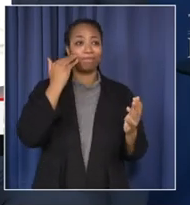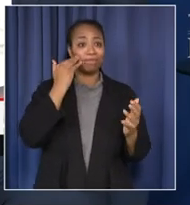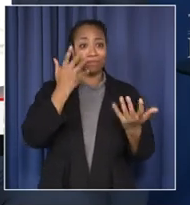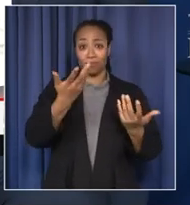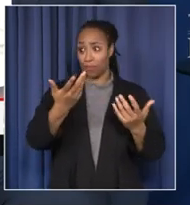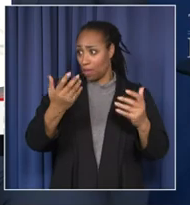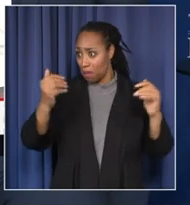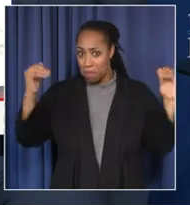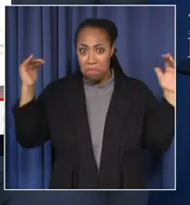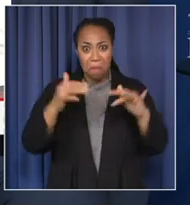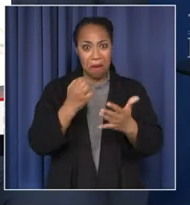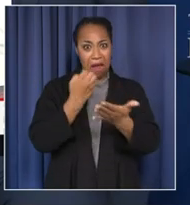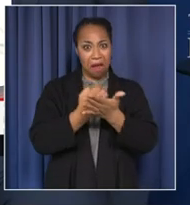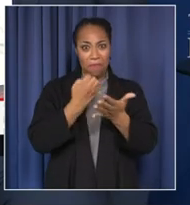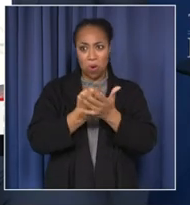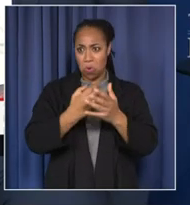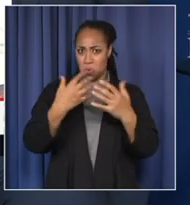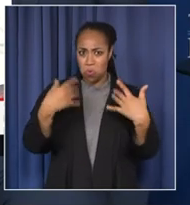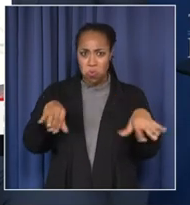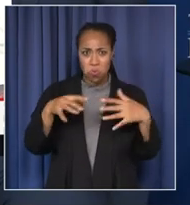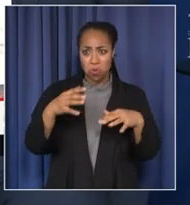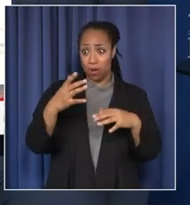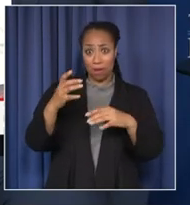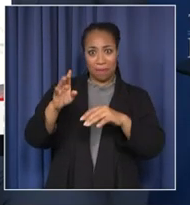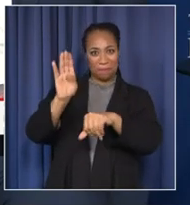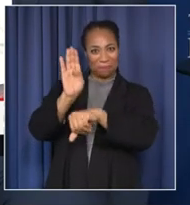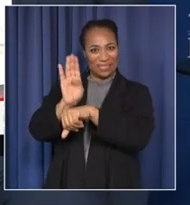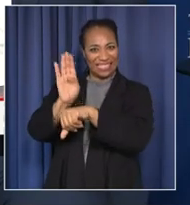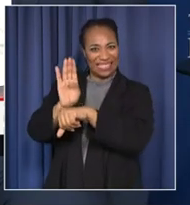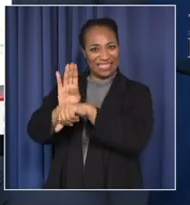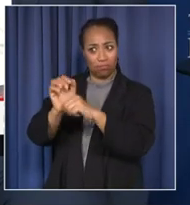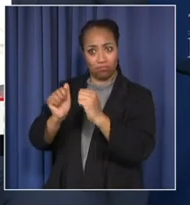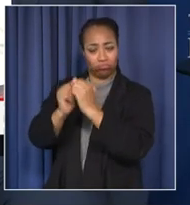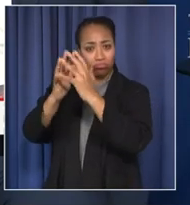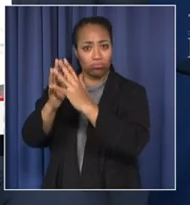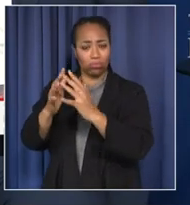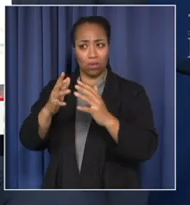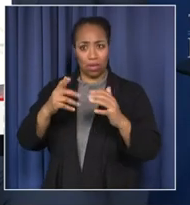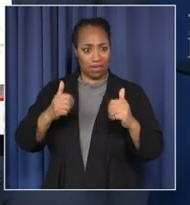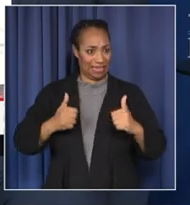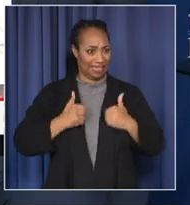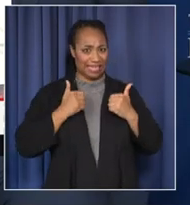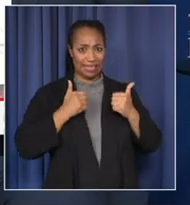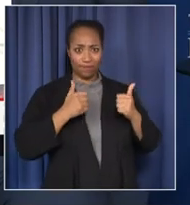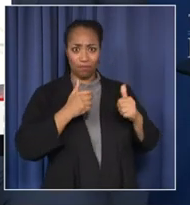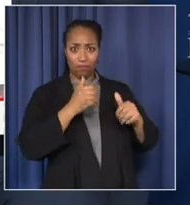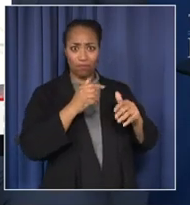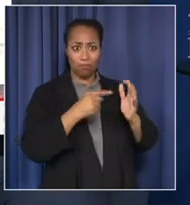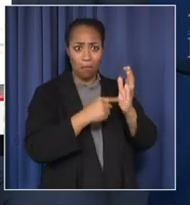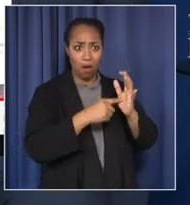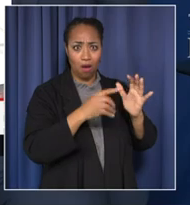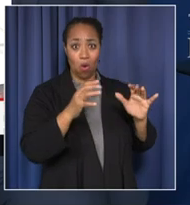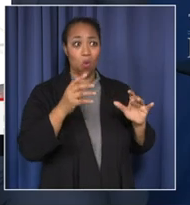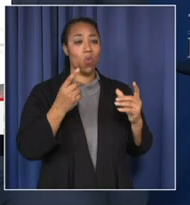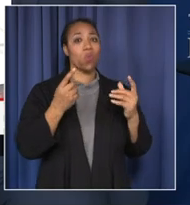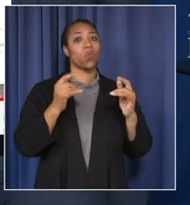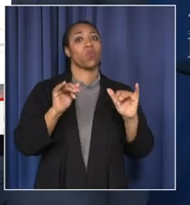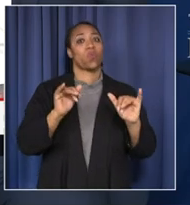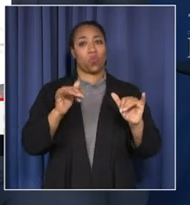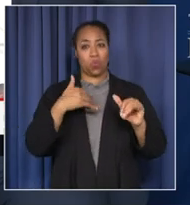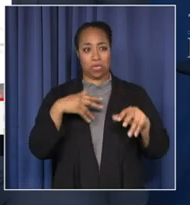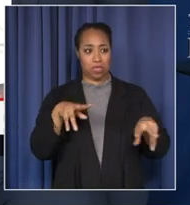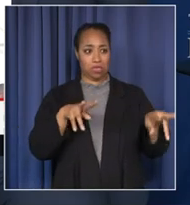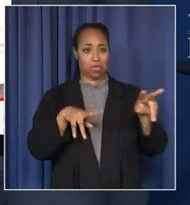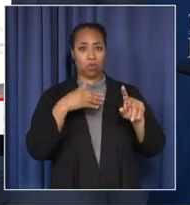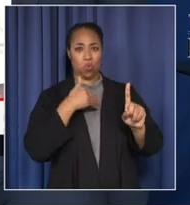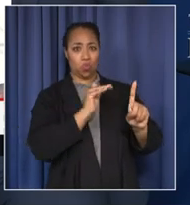here. And the thing that I always remind people of, like even in this space of time when the Census Bureau put out their most recent